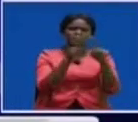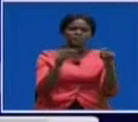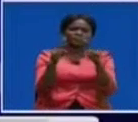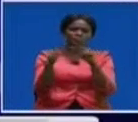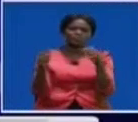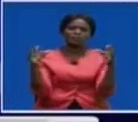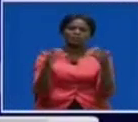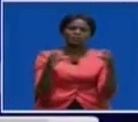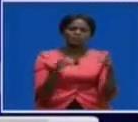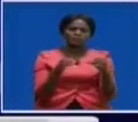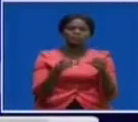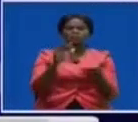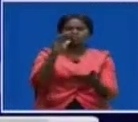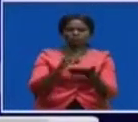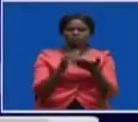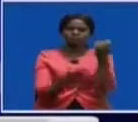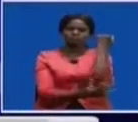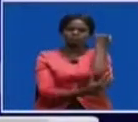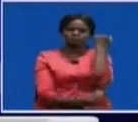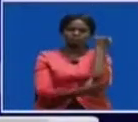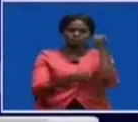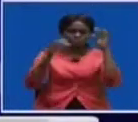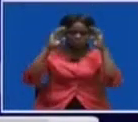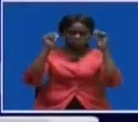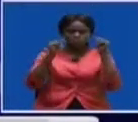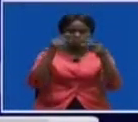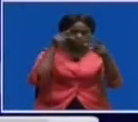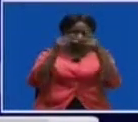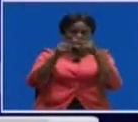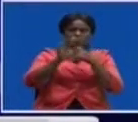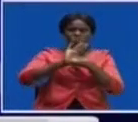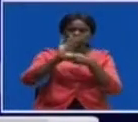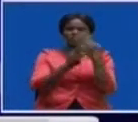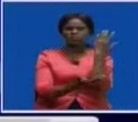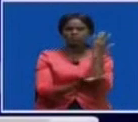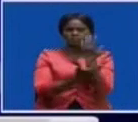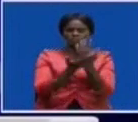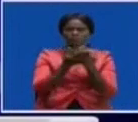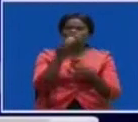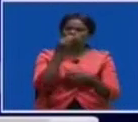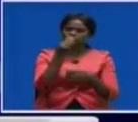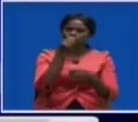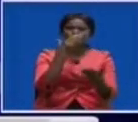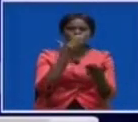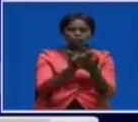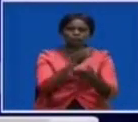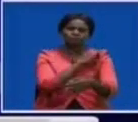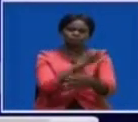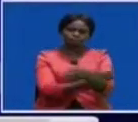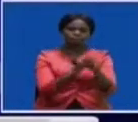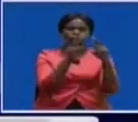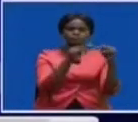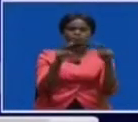at reducing poverty. Mrs. Wina says that the President's vision is to further improve nutritional levels by empowering